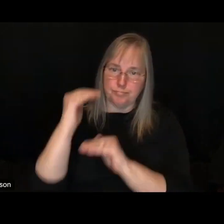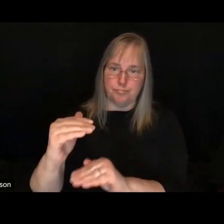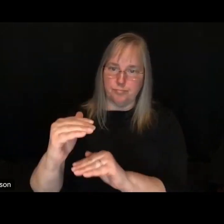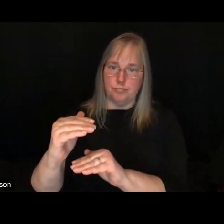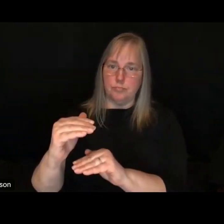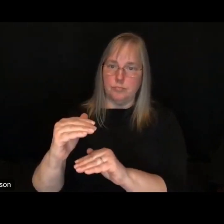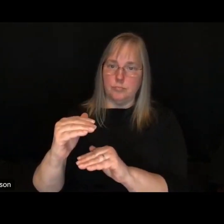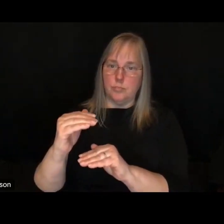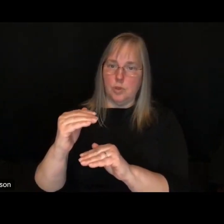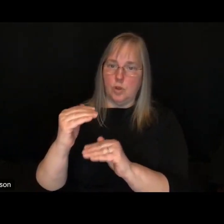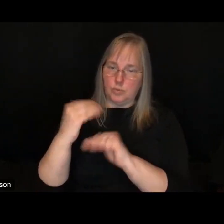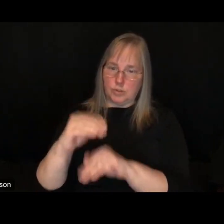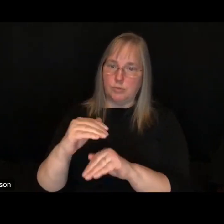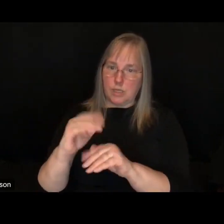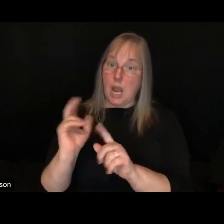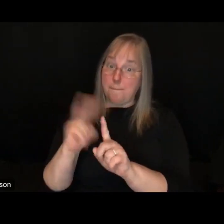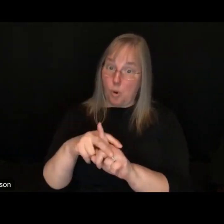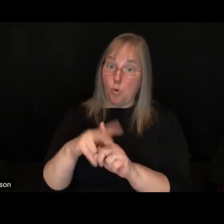the council.